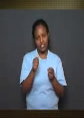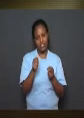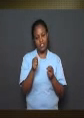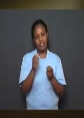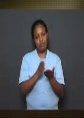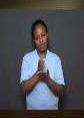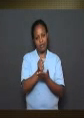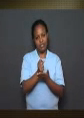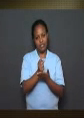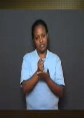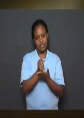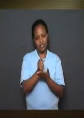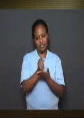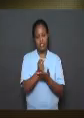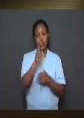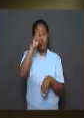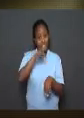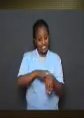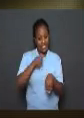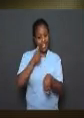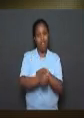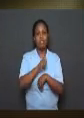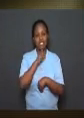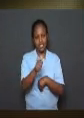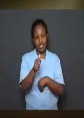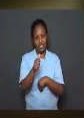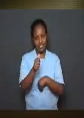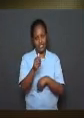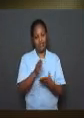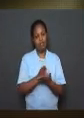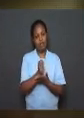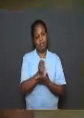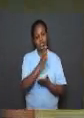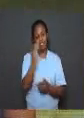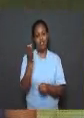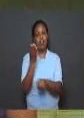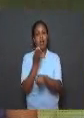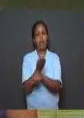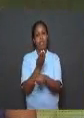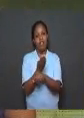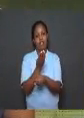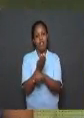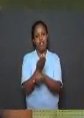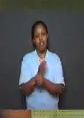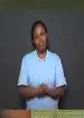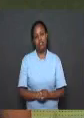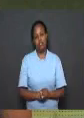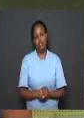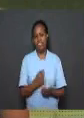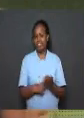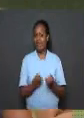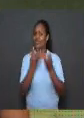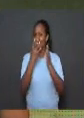protection against double jeopardy, and rights of appeal. That is a long